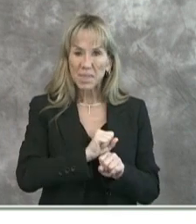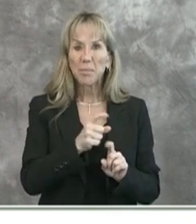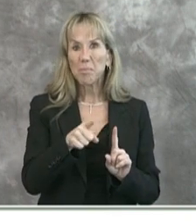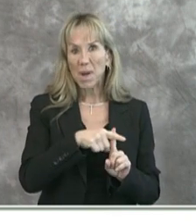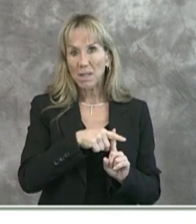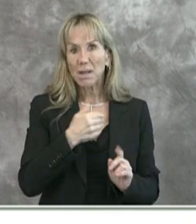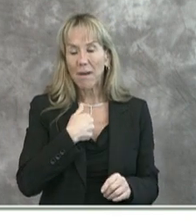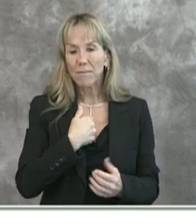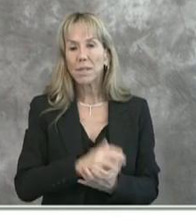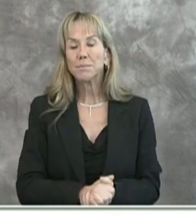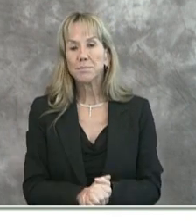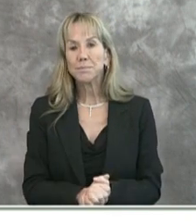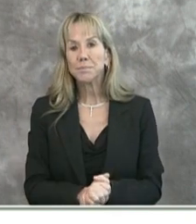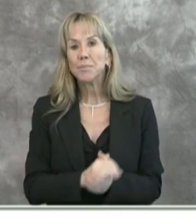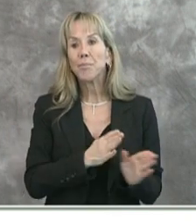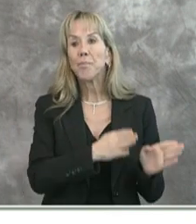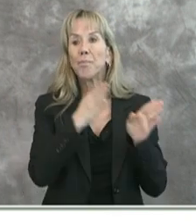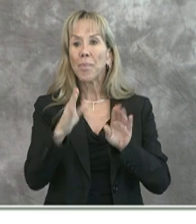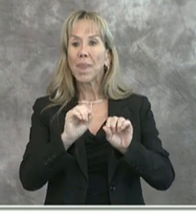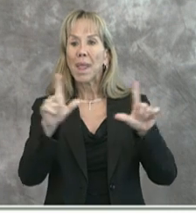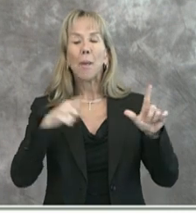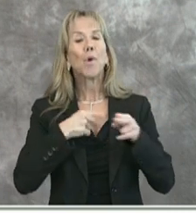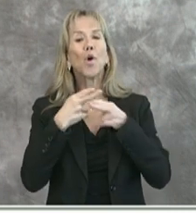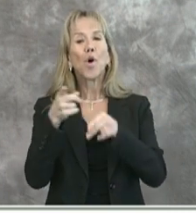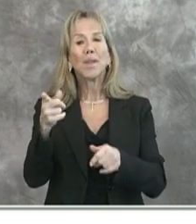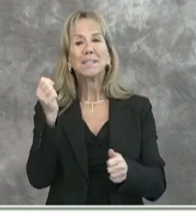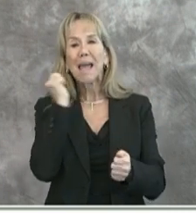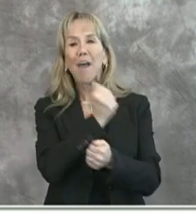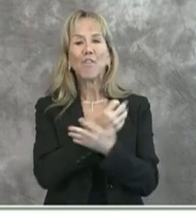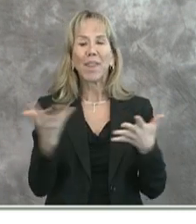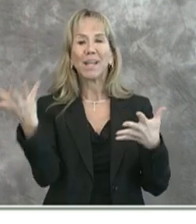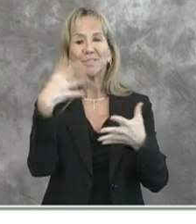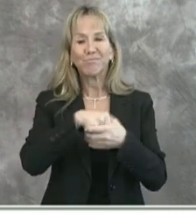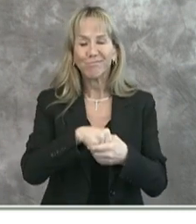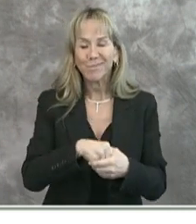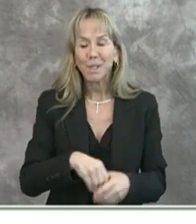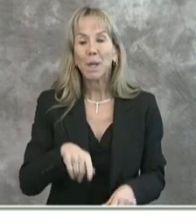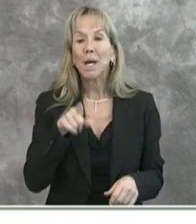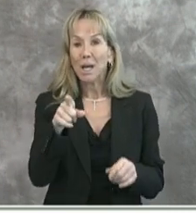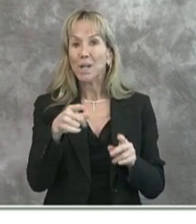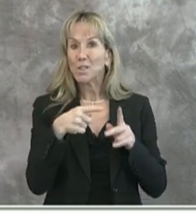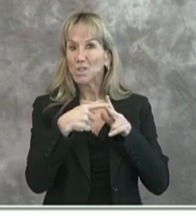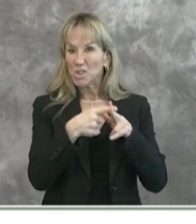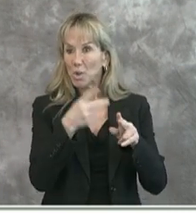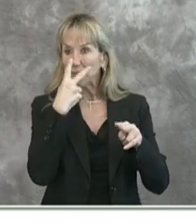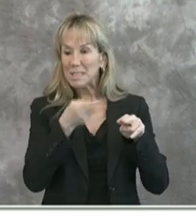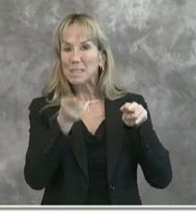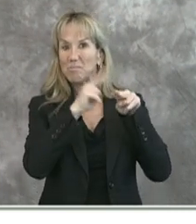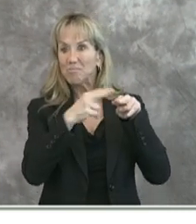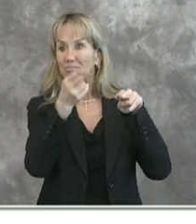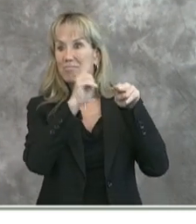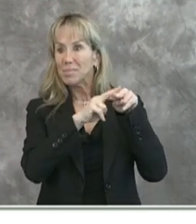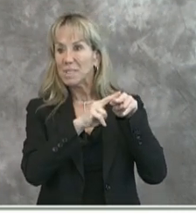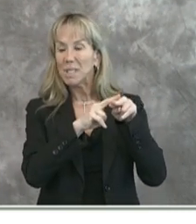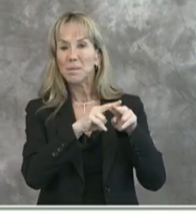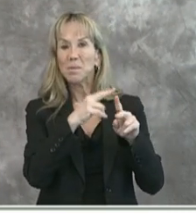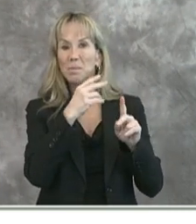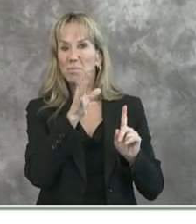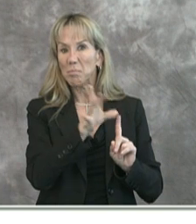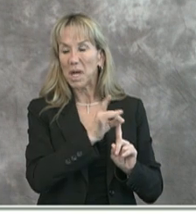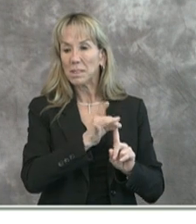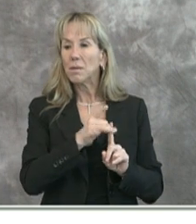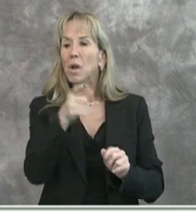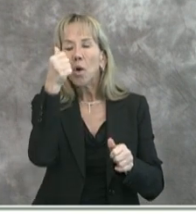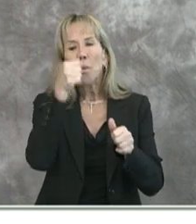chart, I affectionately call the everything chart, shows you the positives, obviously the increase in 71. Again, a reminder,